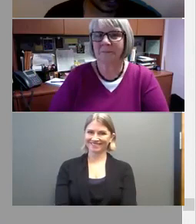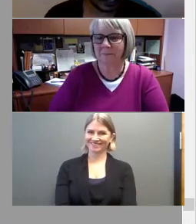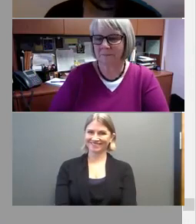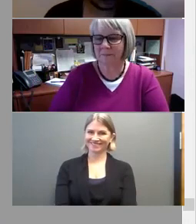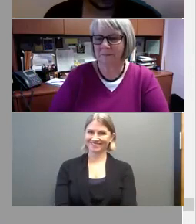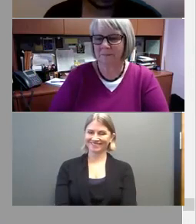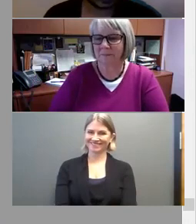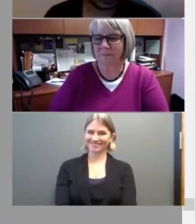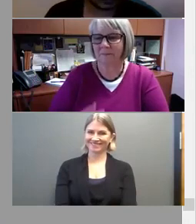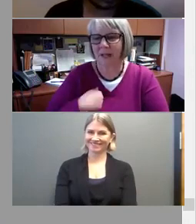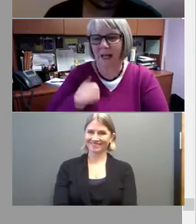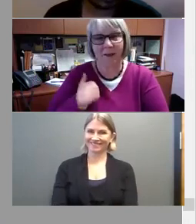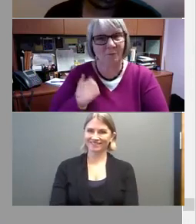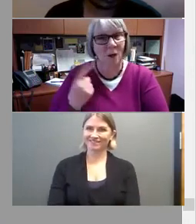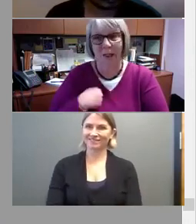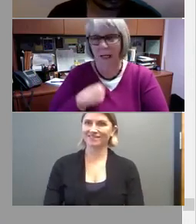about. I have one, I don't know, but